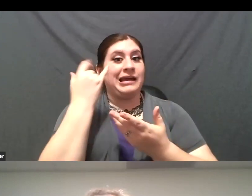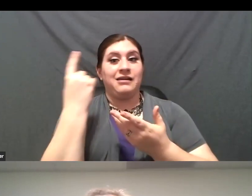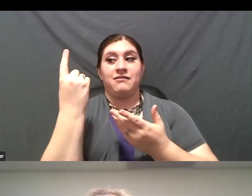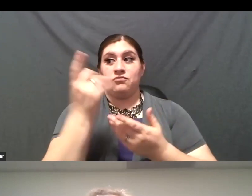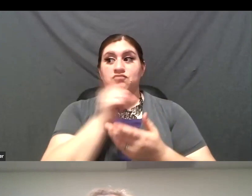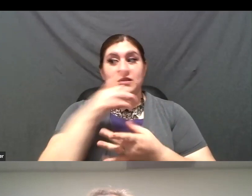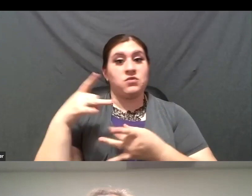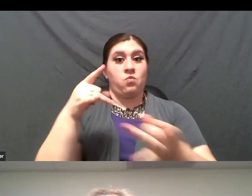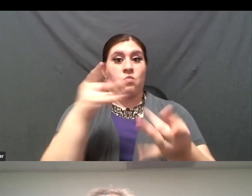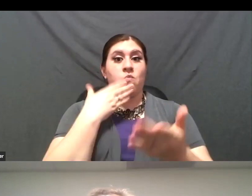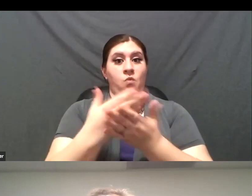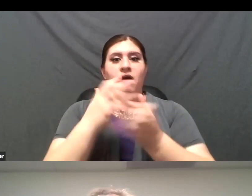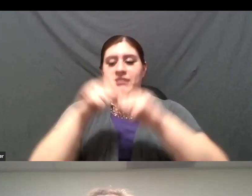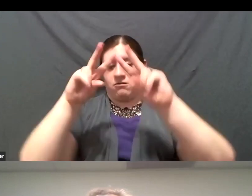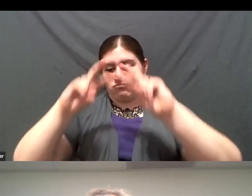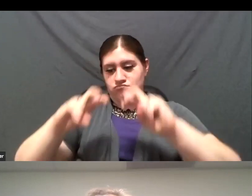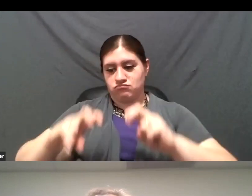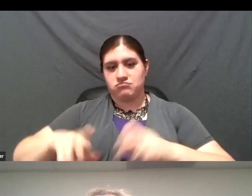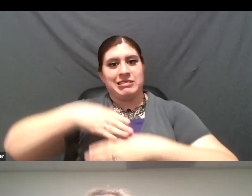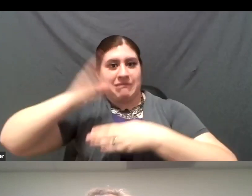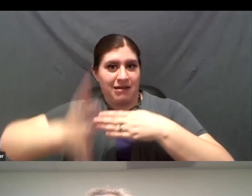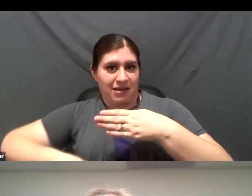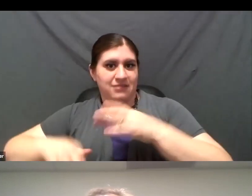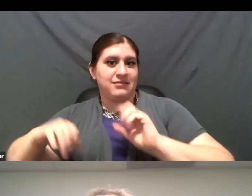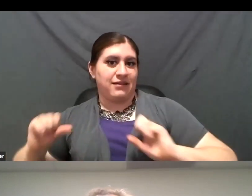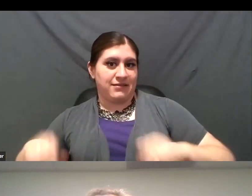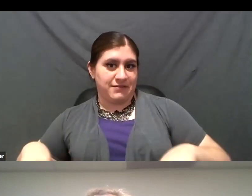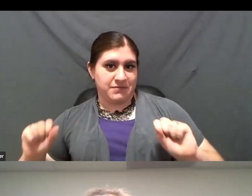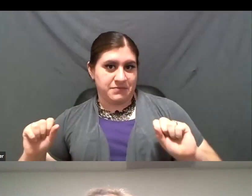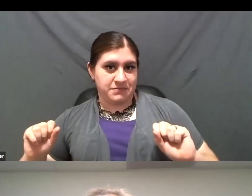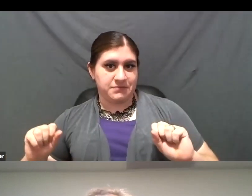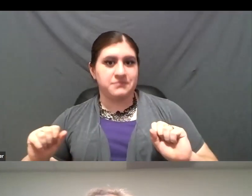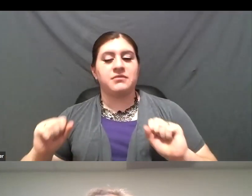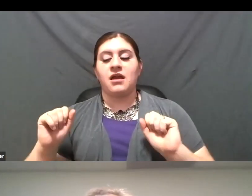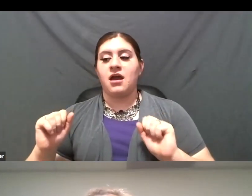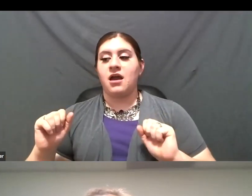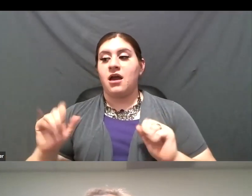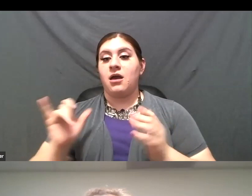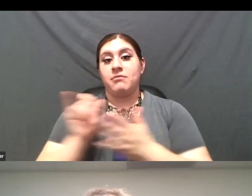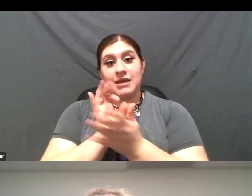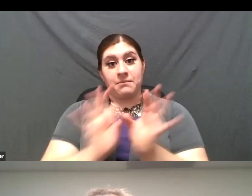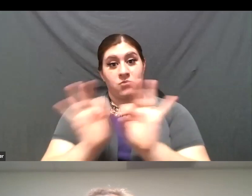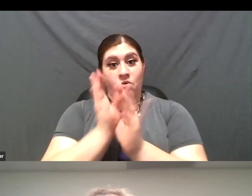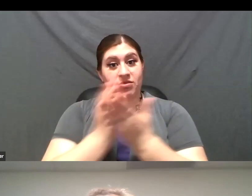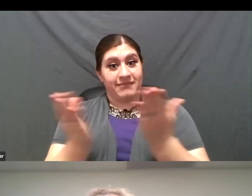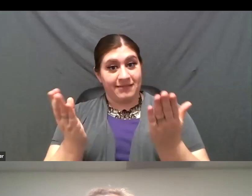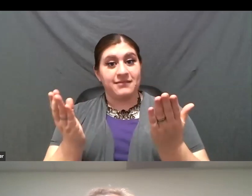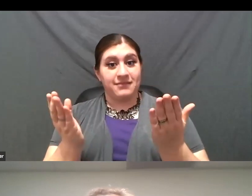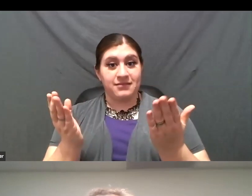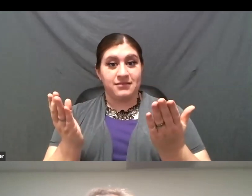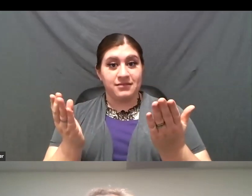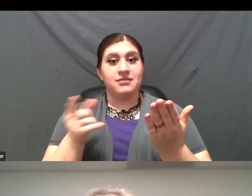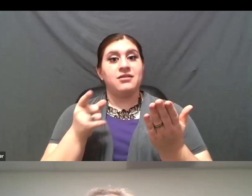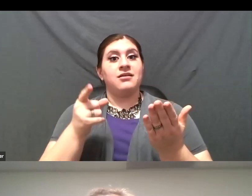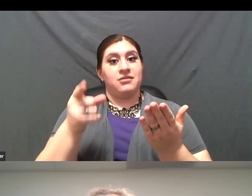well, analyzing data at the end of that process. And the key thing, the thing that's important about it, I think, is you